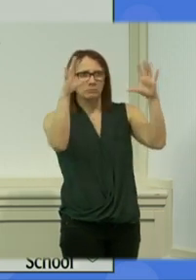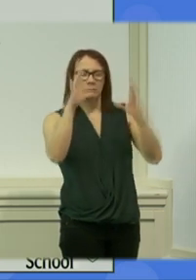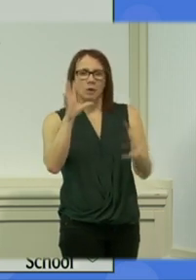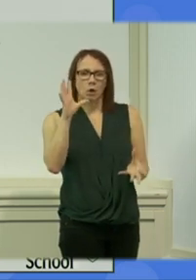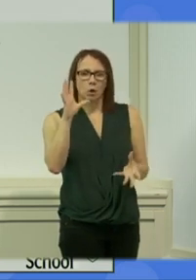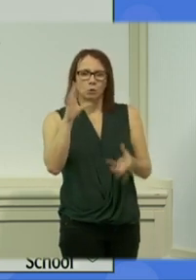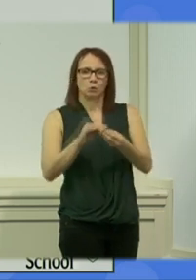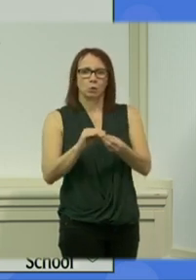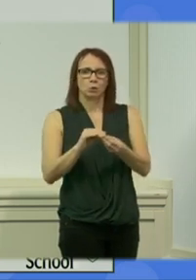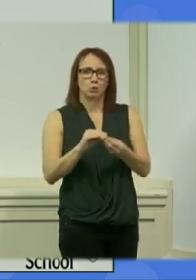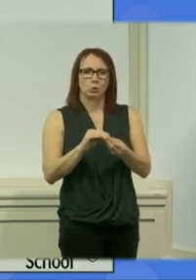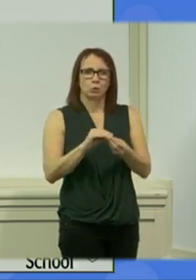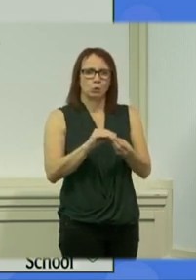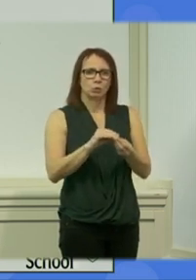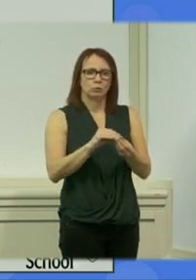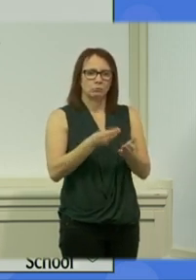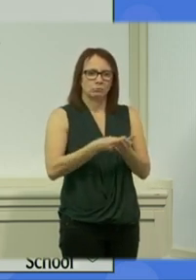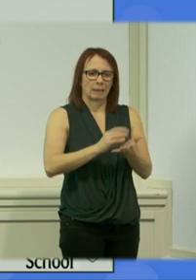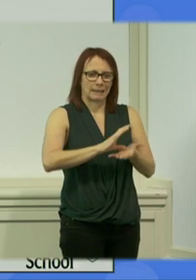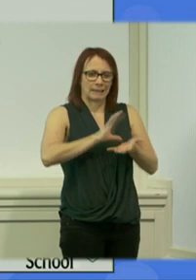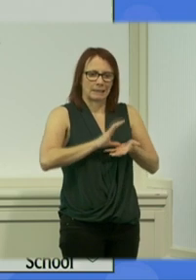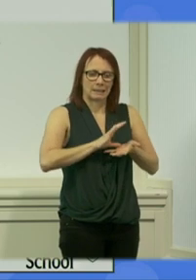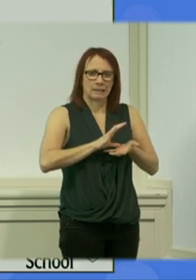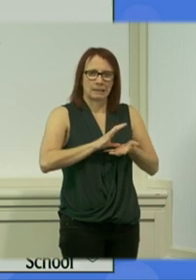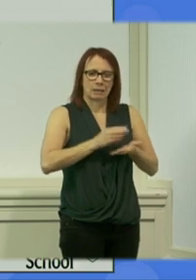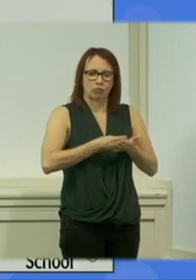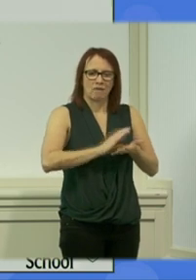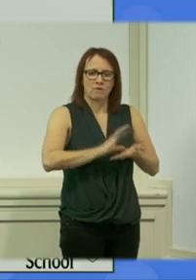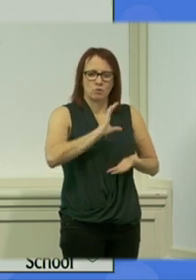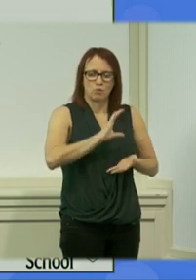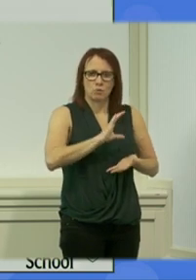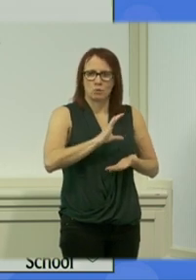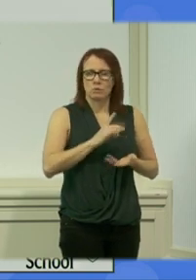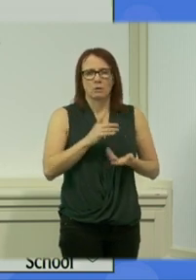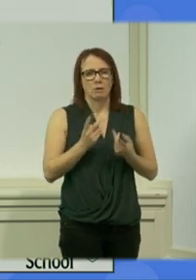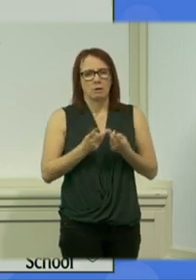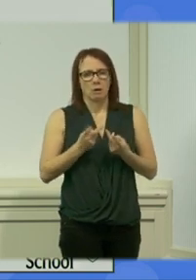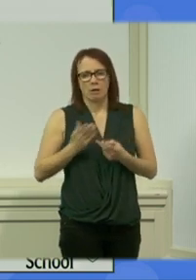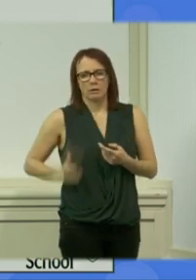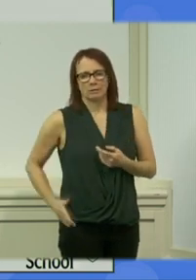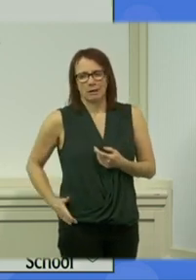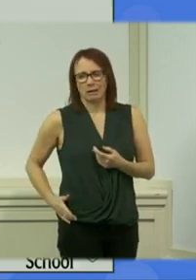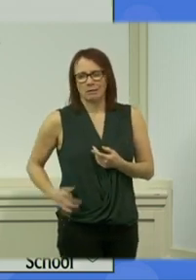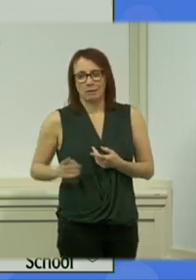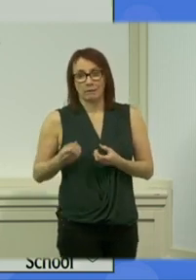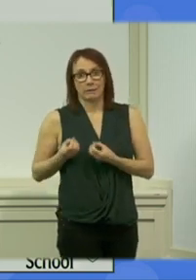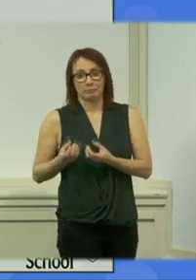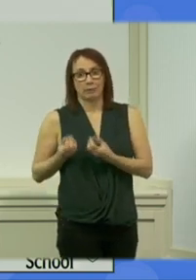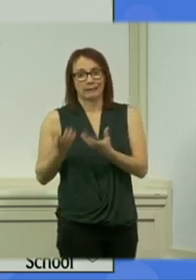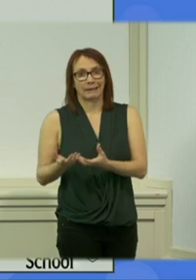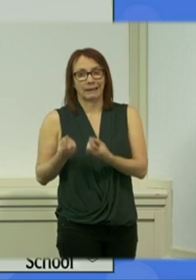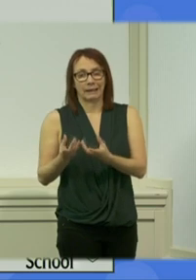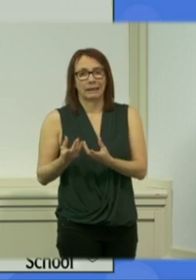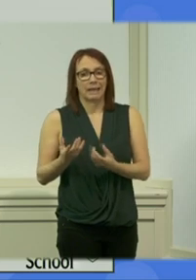total revenue, and that's how it's made up. On the other side, you've got the spending, the old